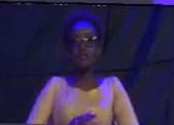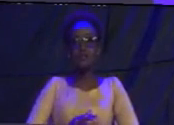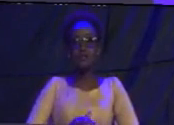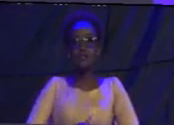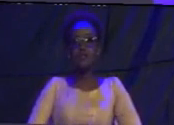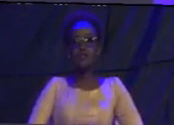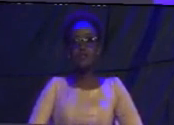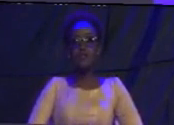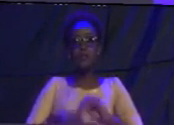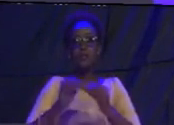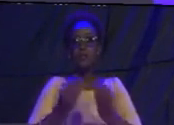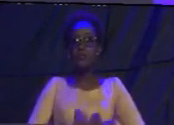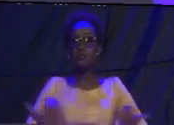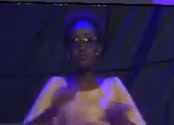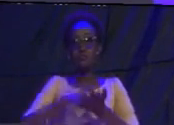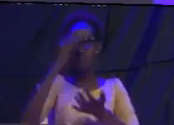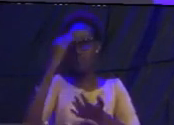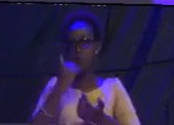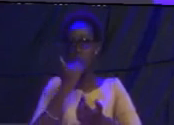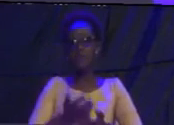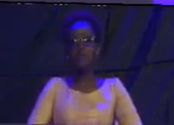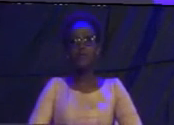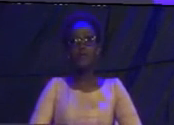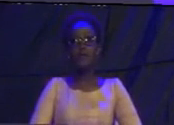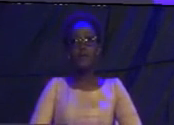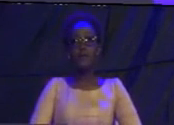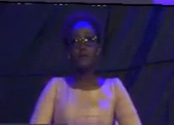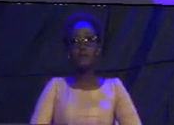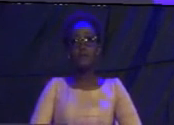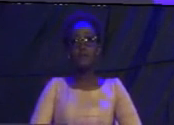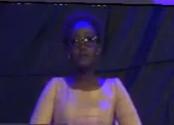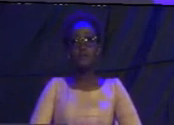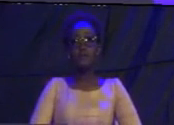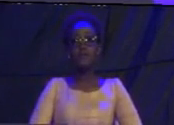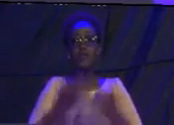Statistics at the time were showing less numbers of African children going to school.